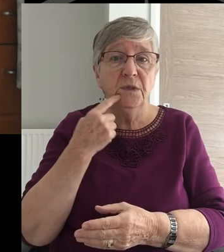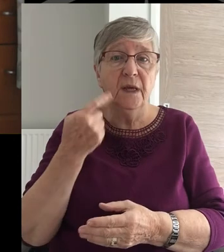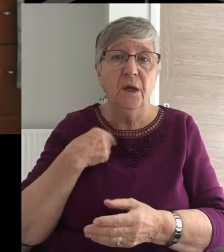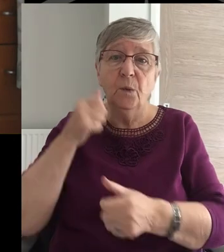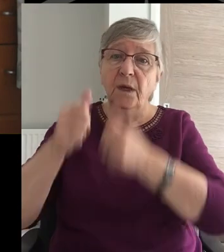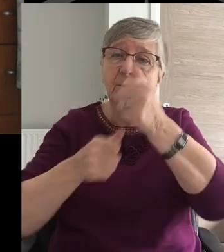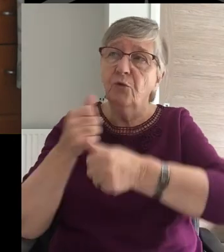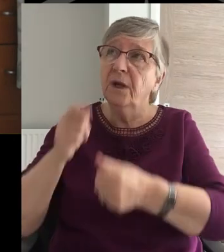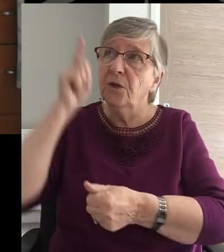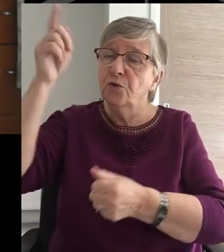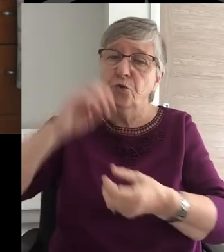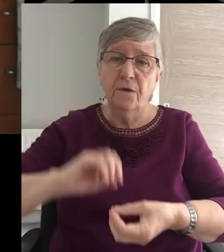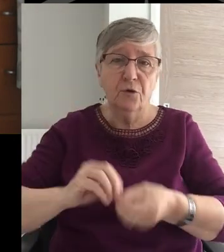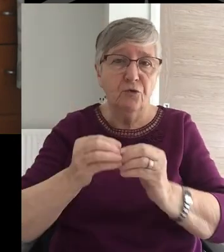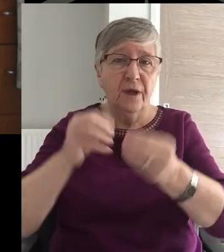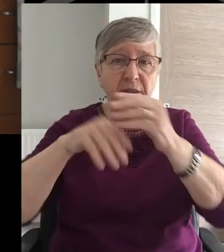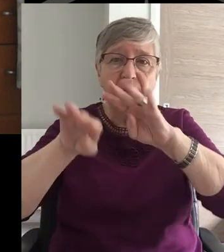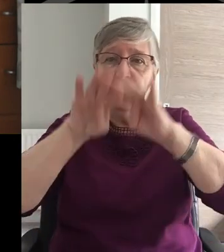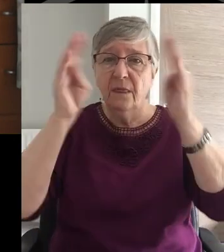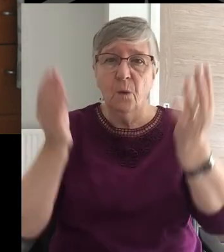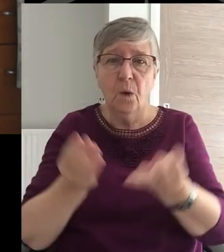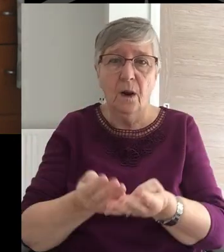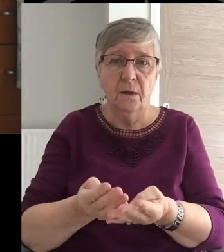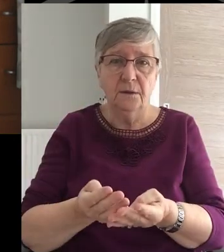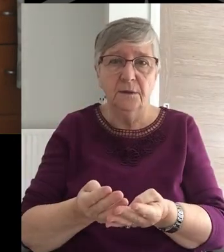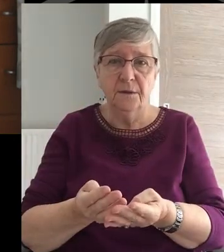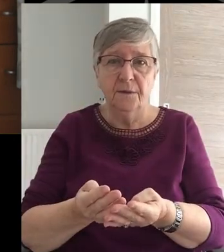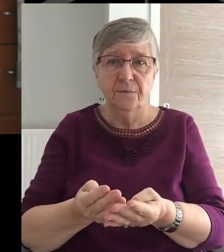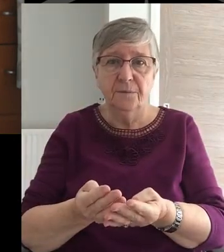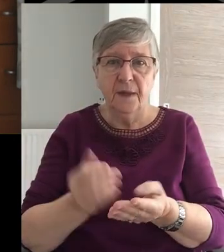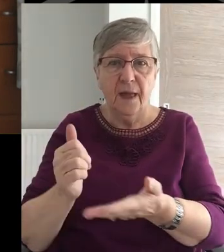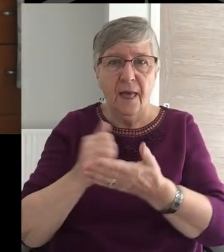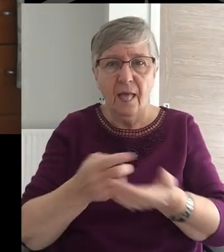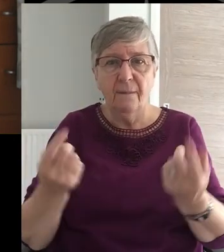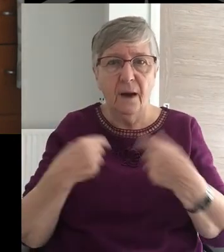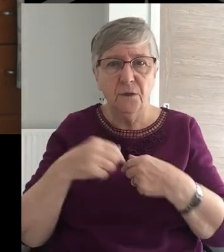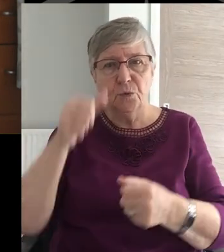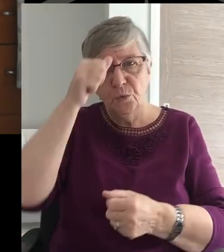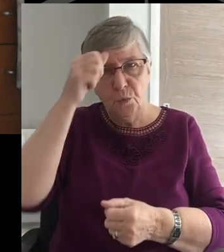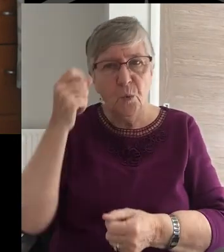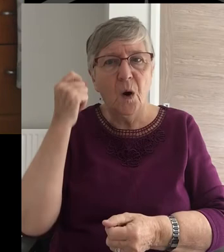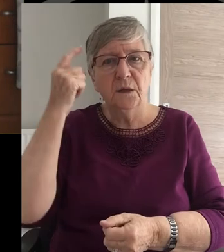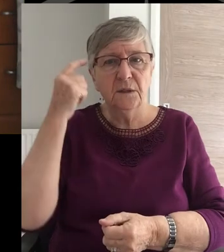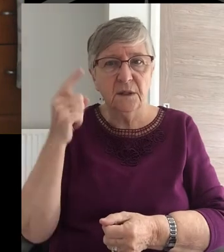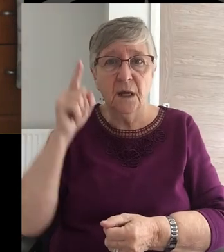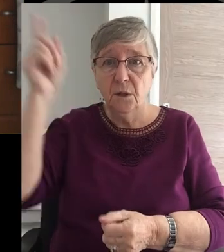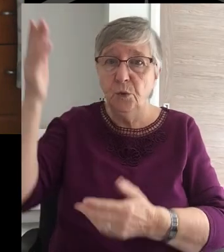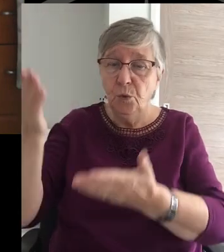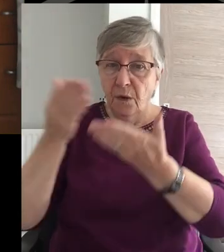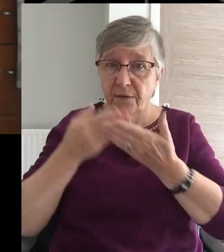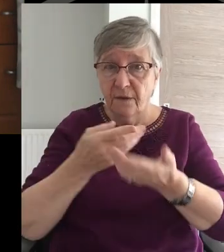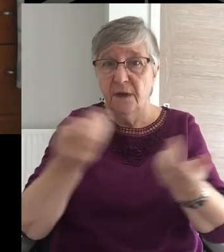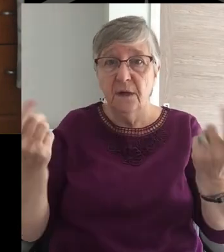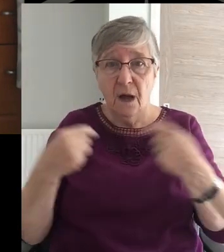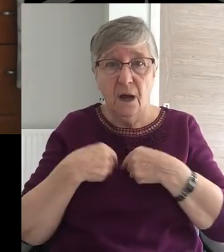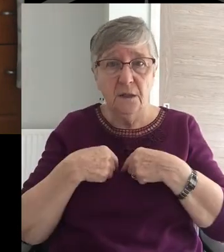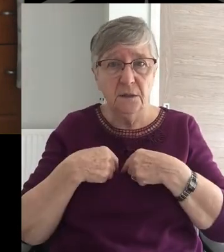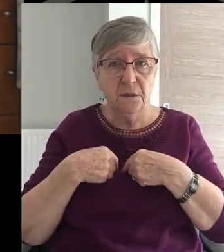all that we see in the world that you have made. Help us to know and understand that you have given all of us stewardship over